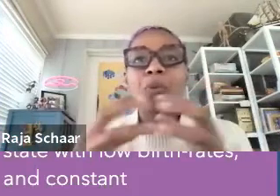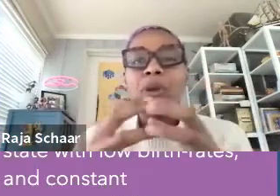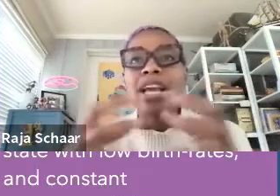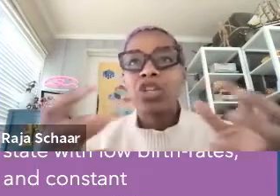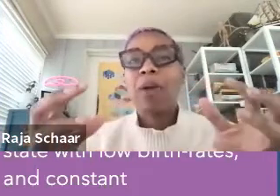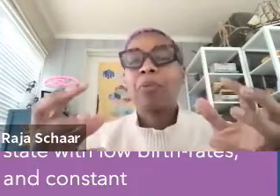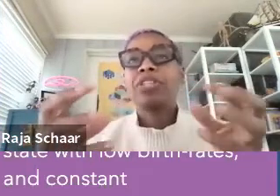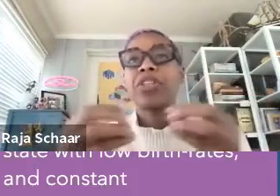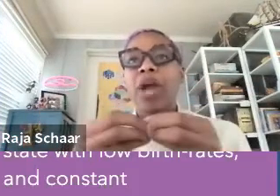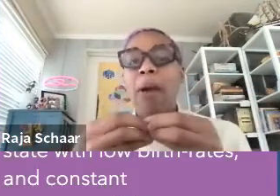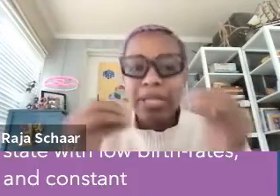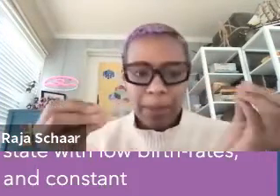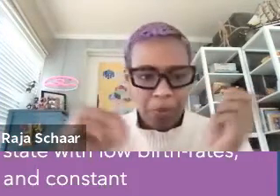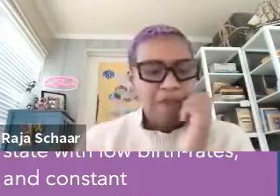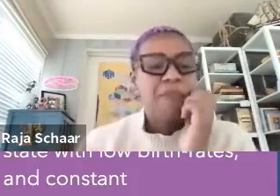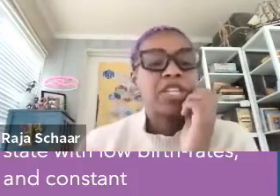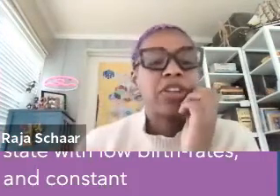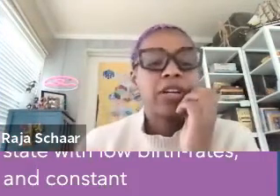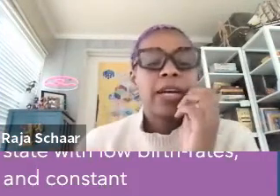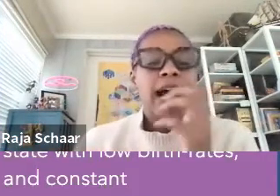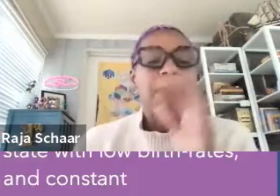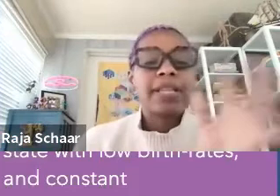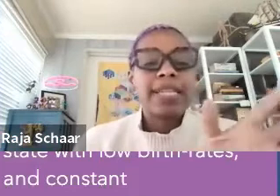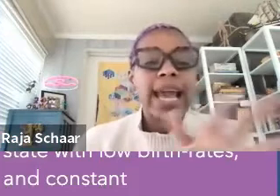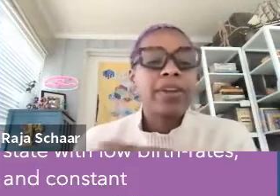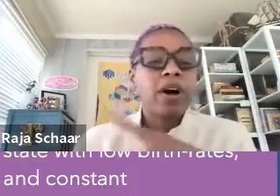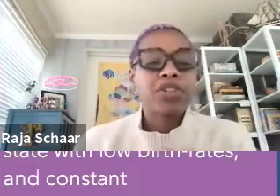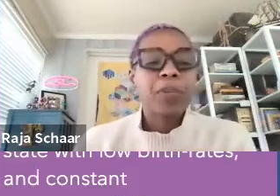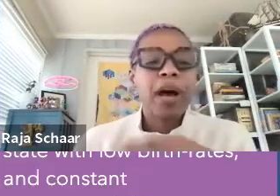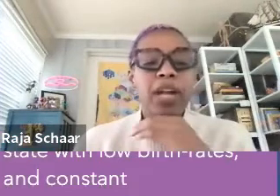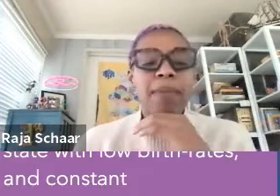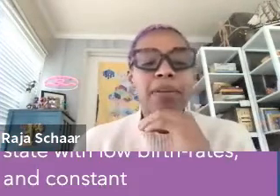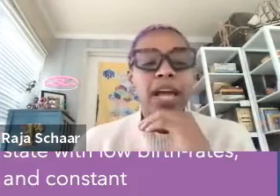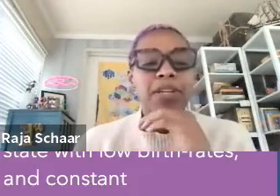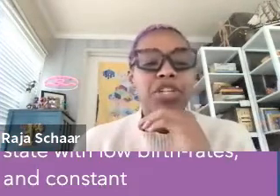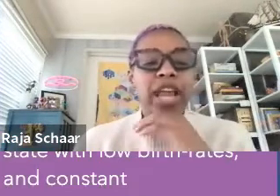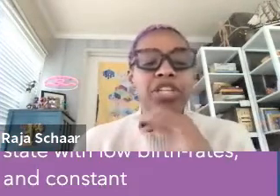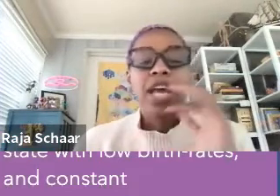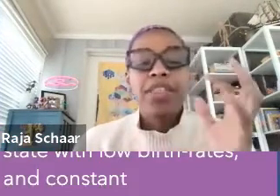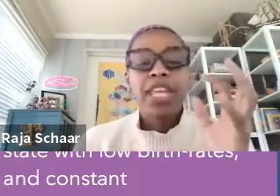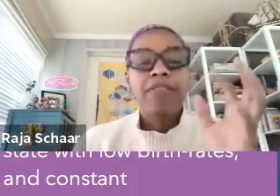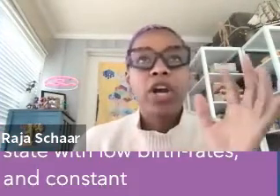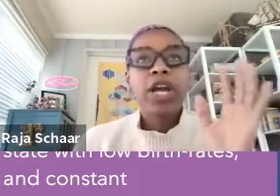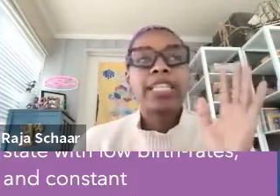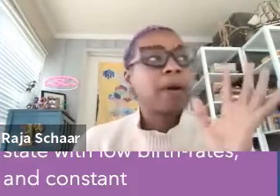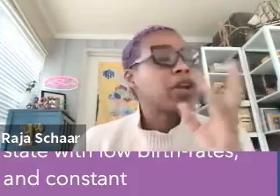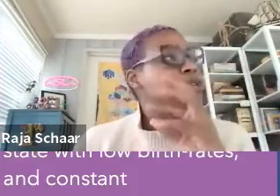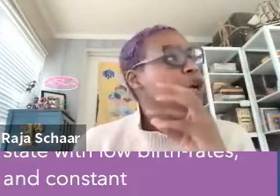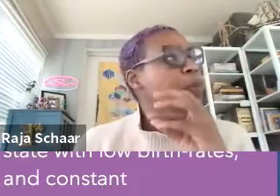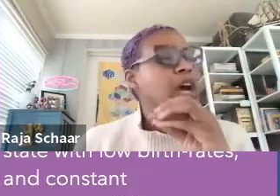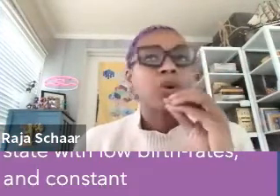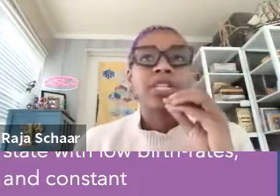how would we interact with each other? How would we separate from each other? The Stand, also about climate change. The Giver, it's